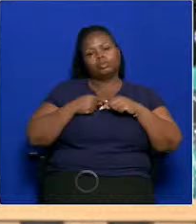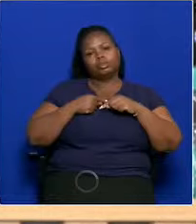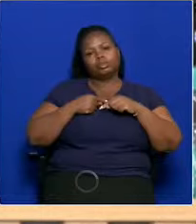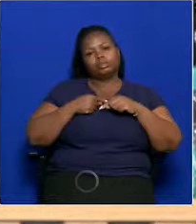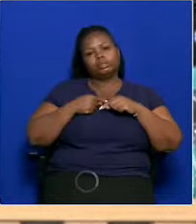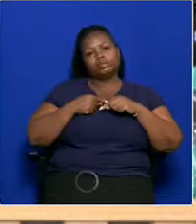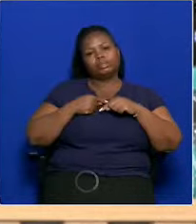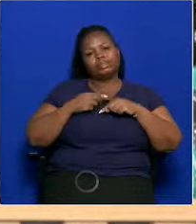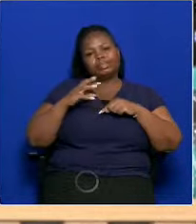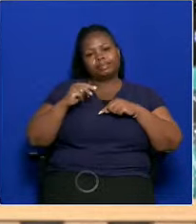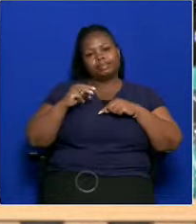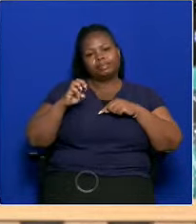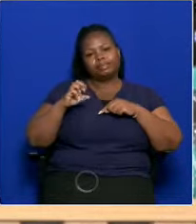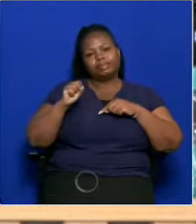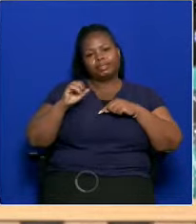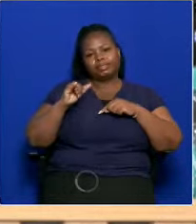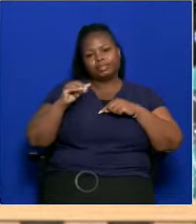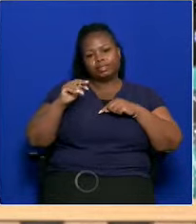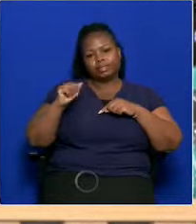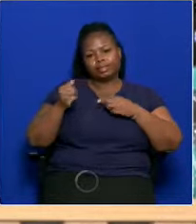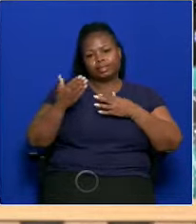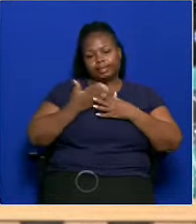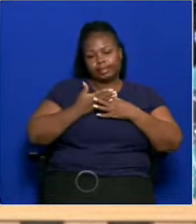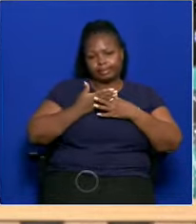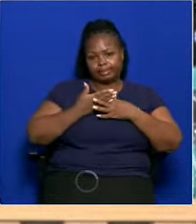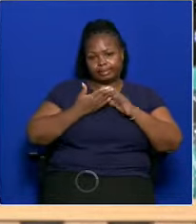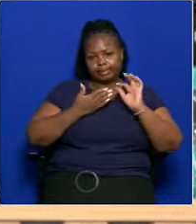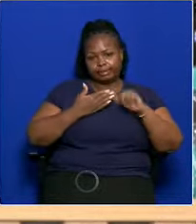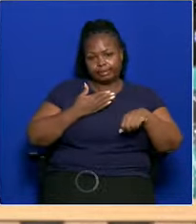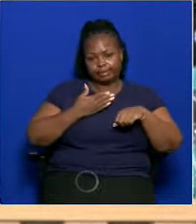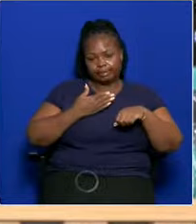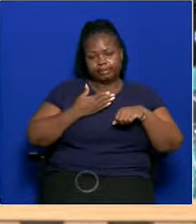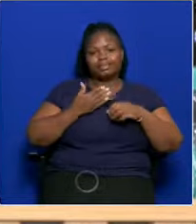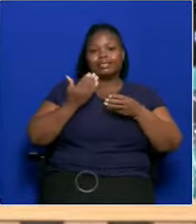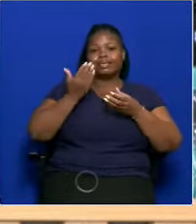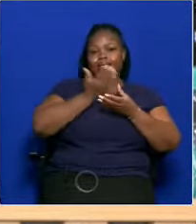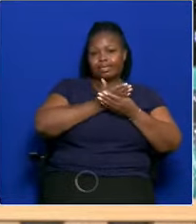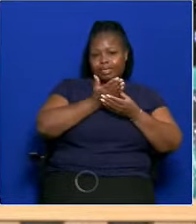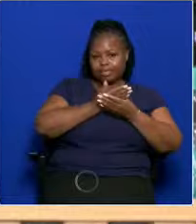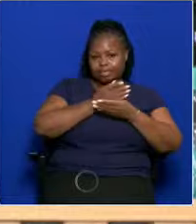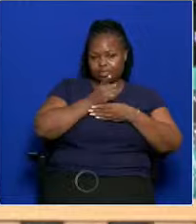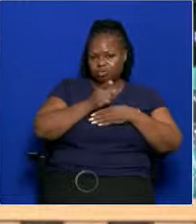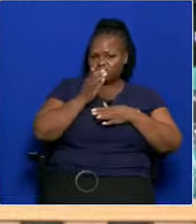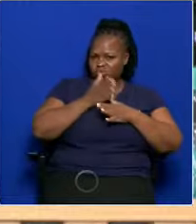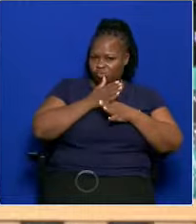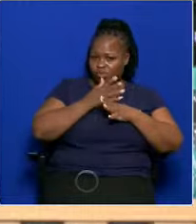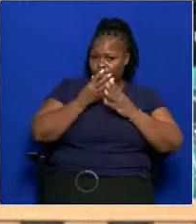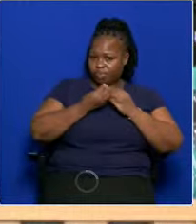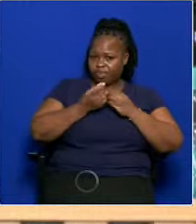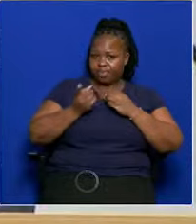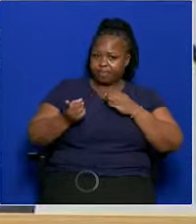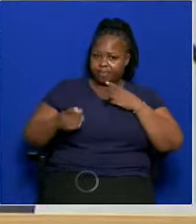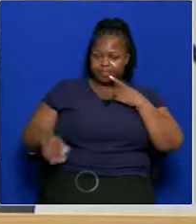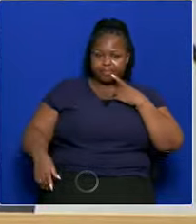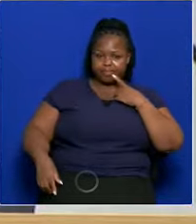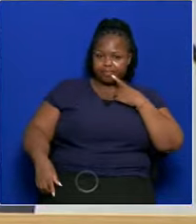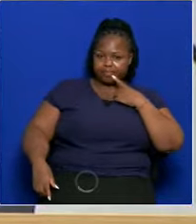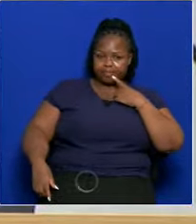case. That's correct. And in that instance, were you working with him on that case as well?